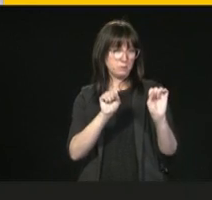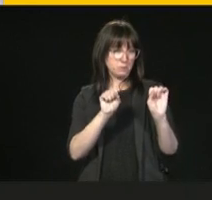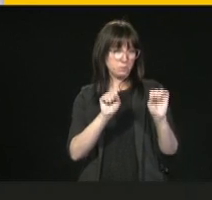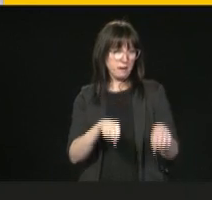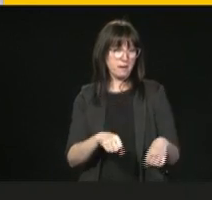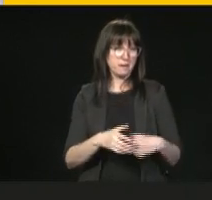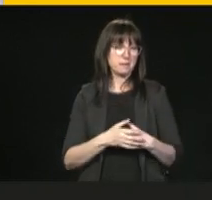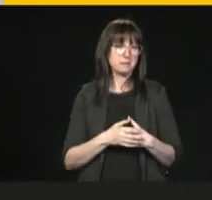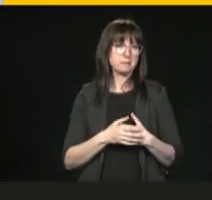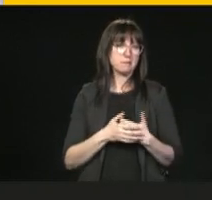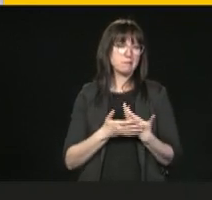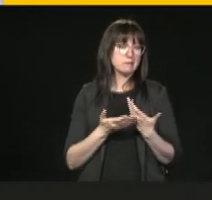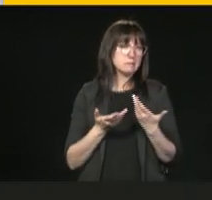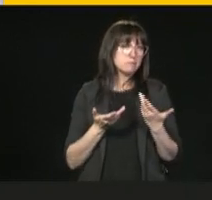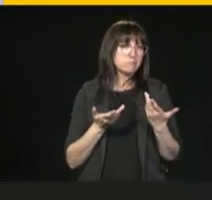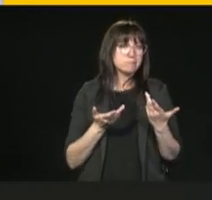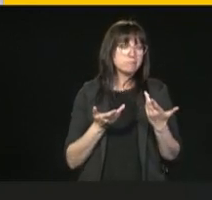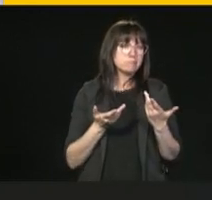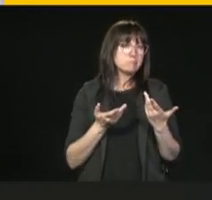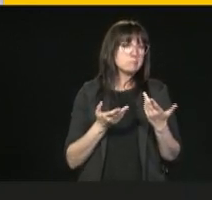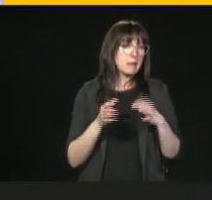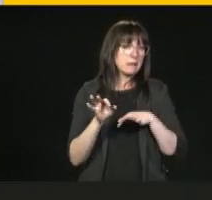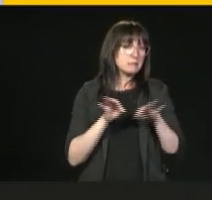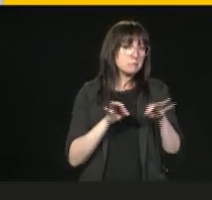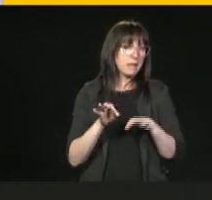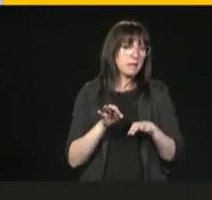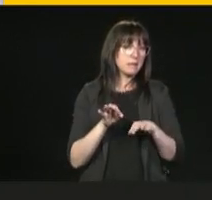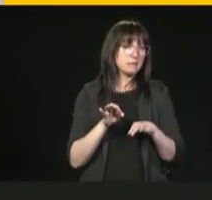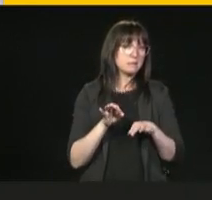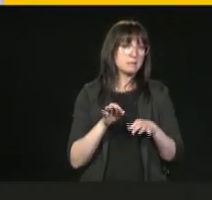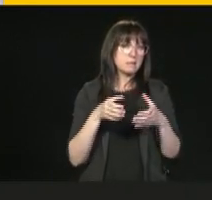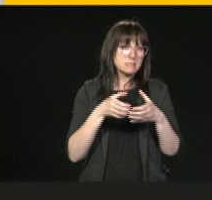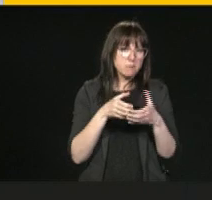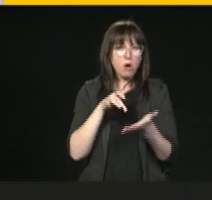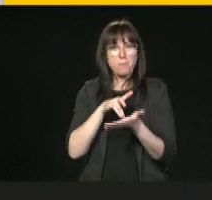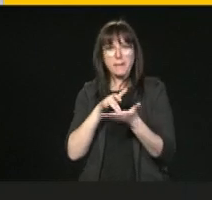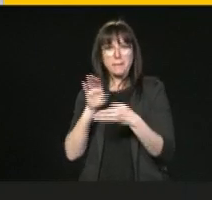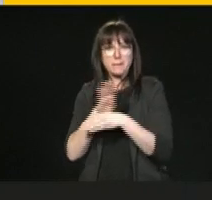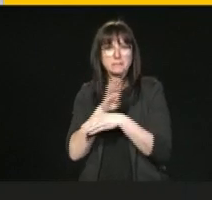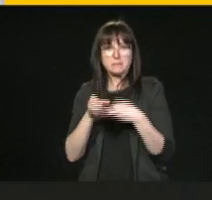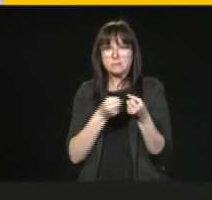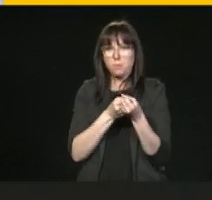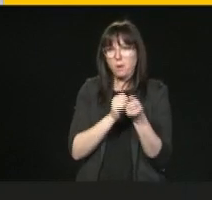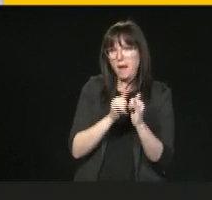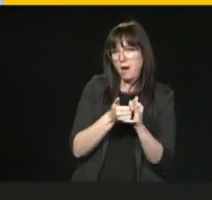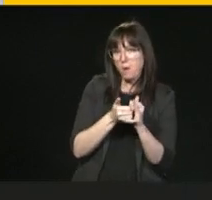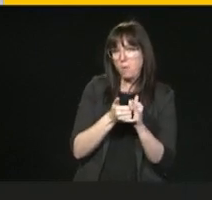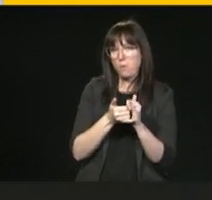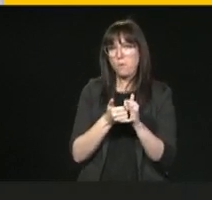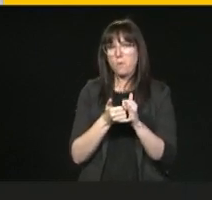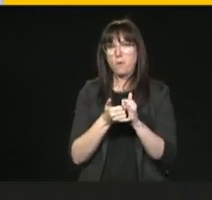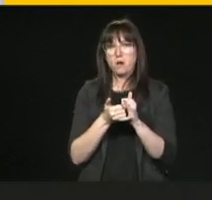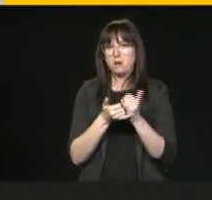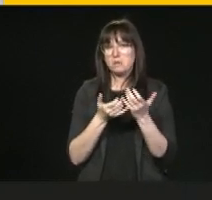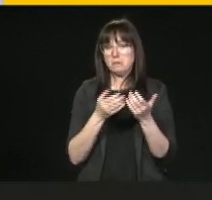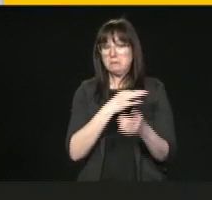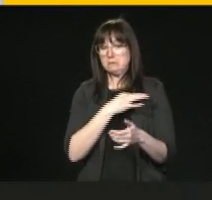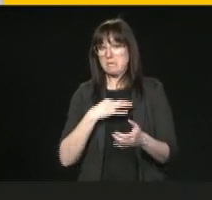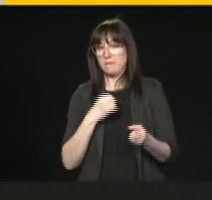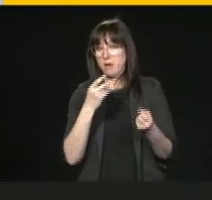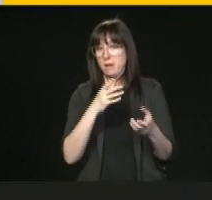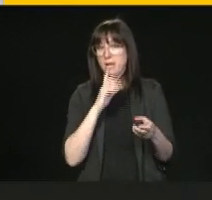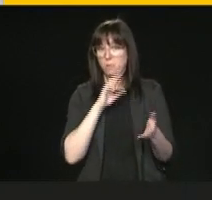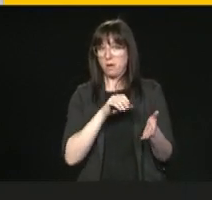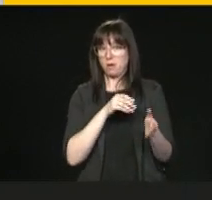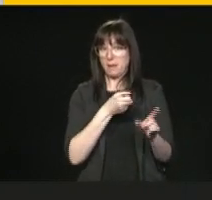tell us how many SMEs could be helped by this and how many employees? On est en train, also, how much